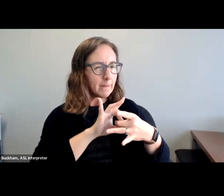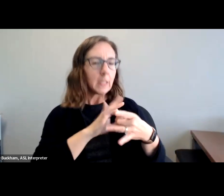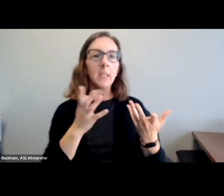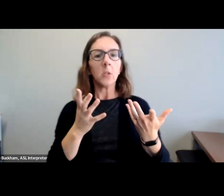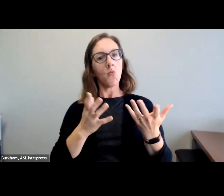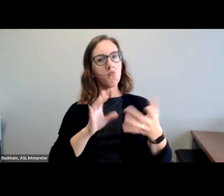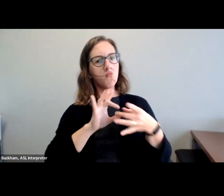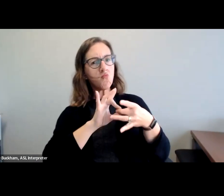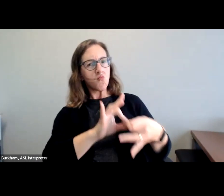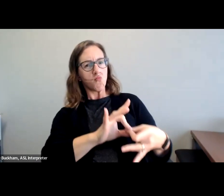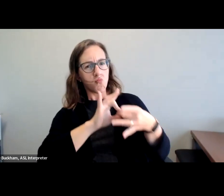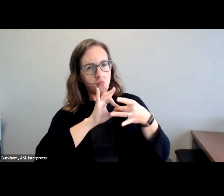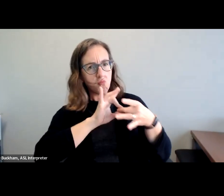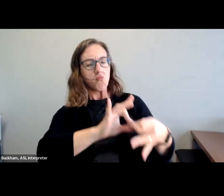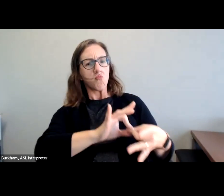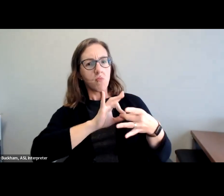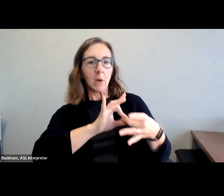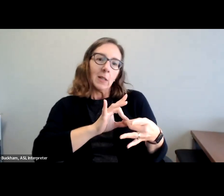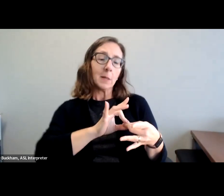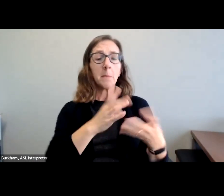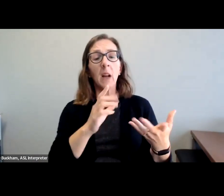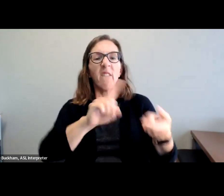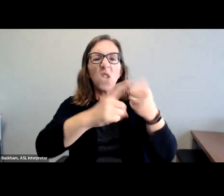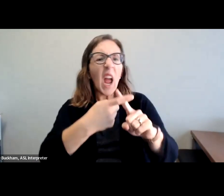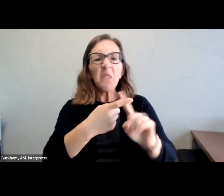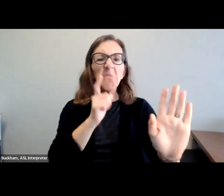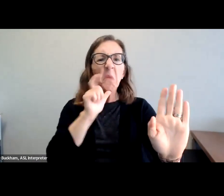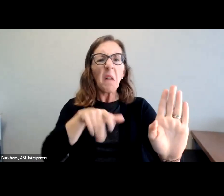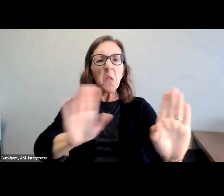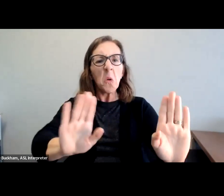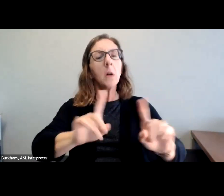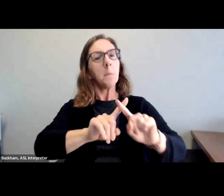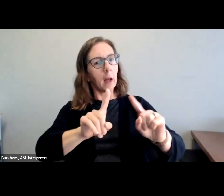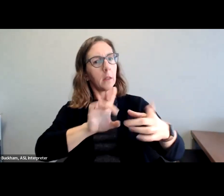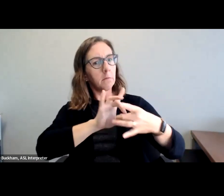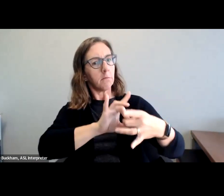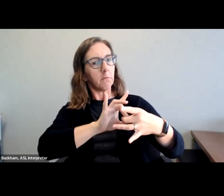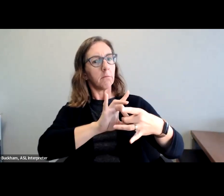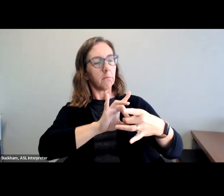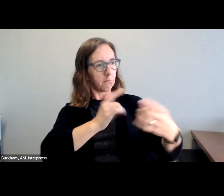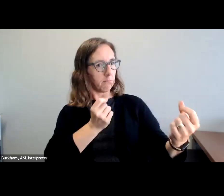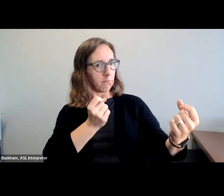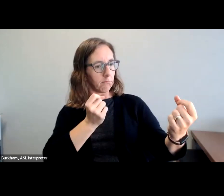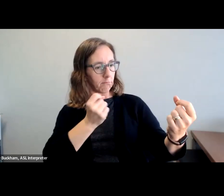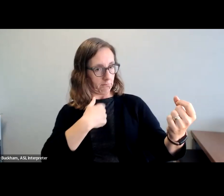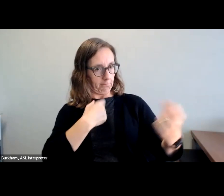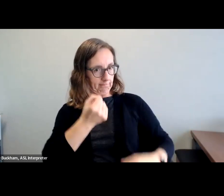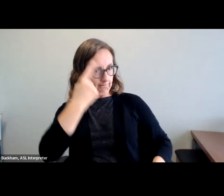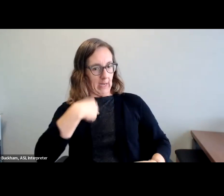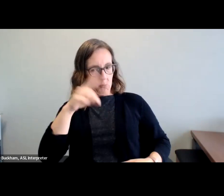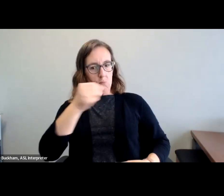develop a relationship, maybe not a friendship, but realize that we're doing the best we can, just like everybody else.